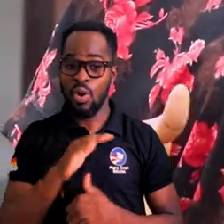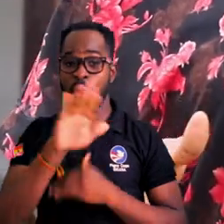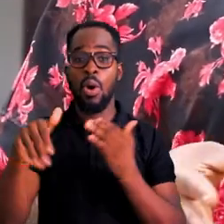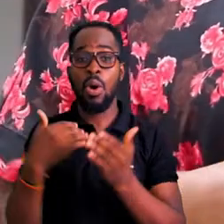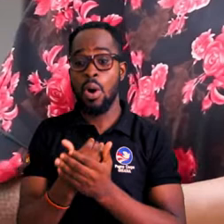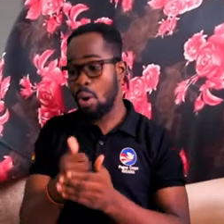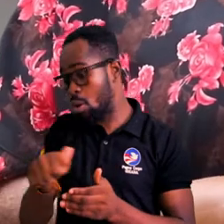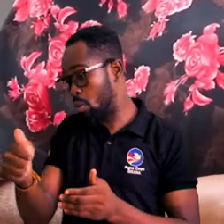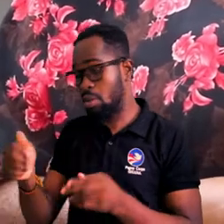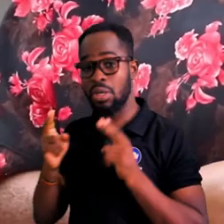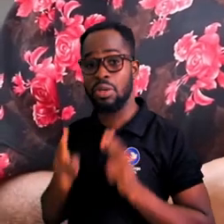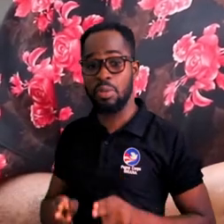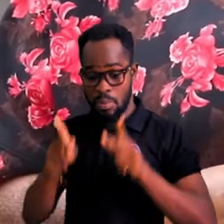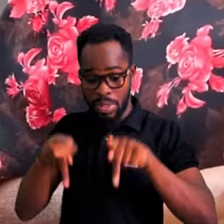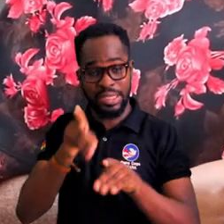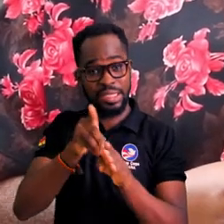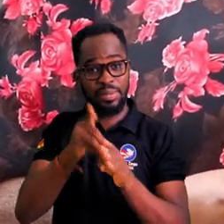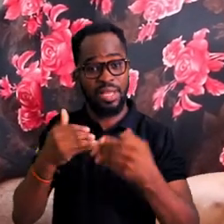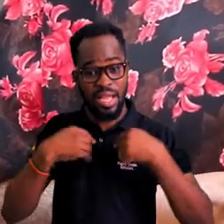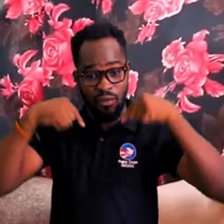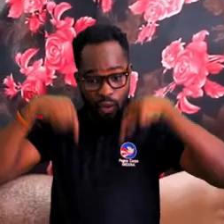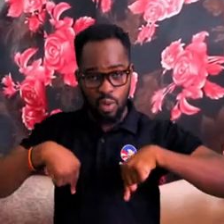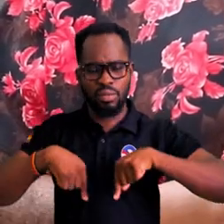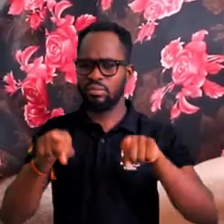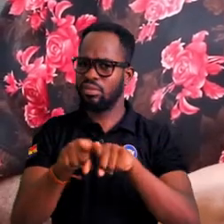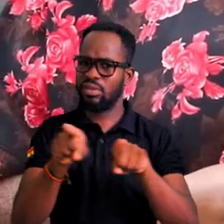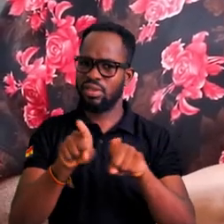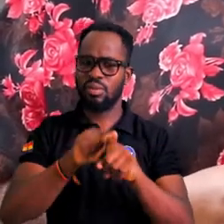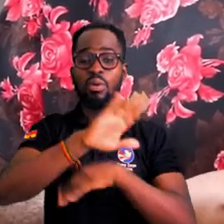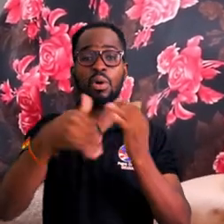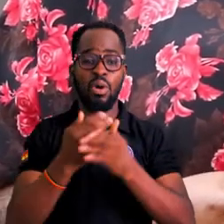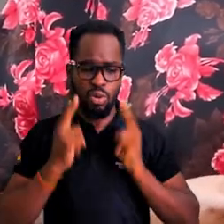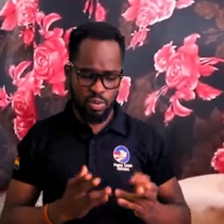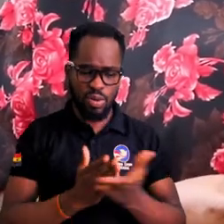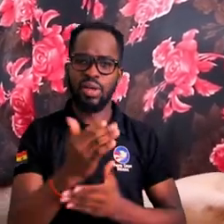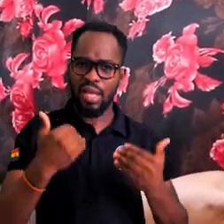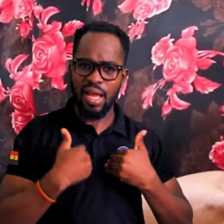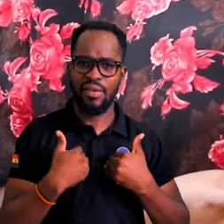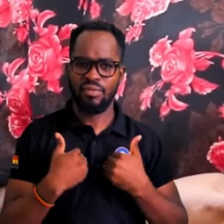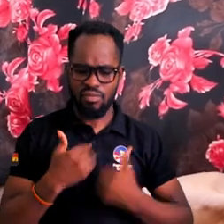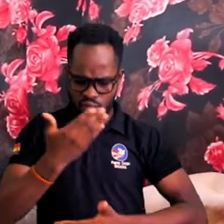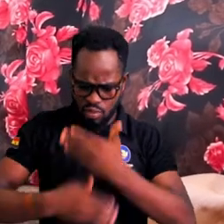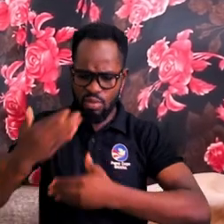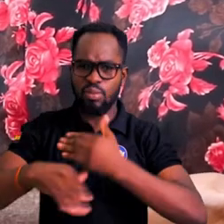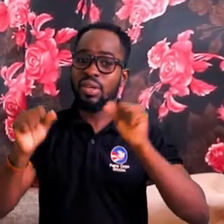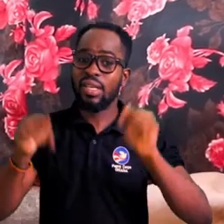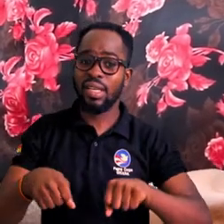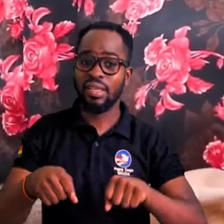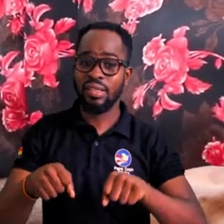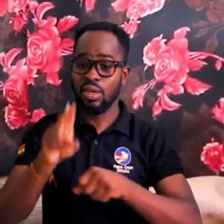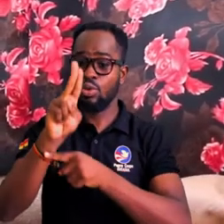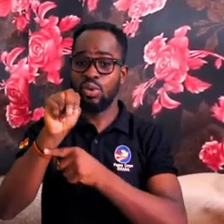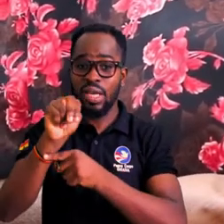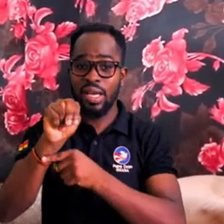Like all other human beings, persons with disabilities are also entitled to all human rights, including reproduction.